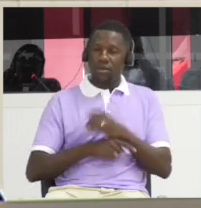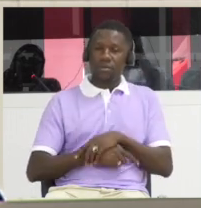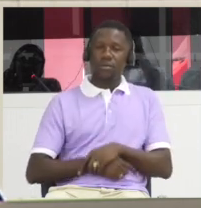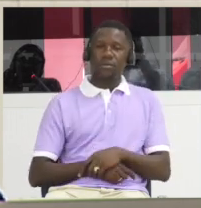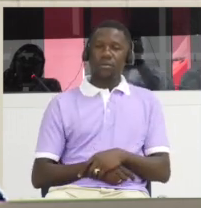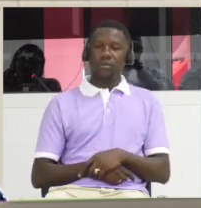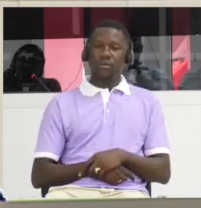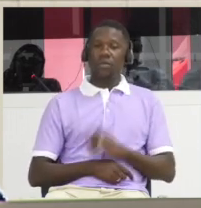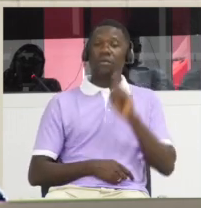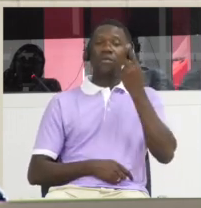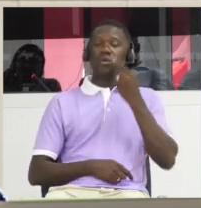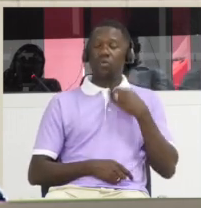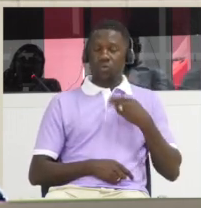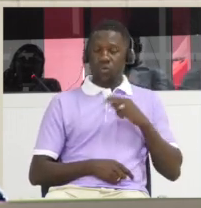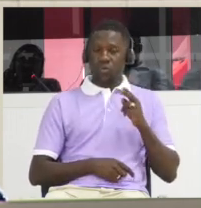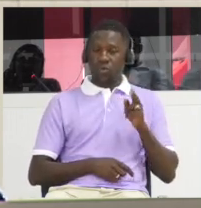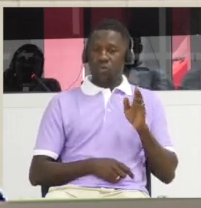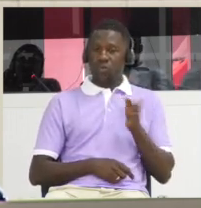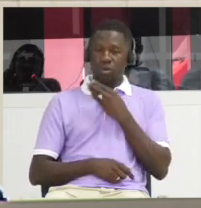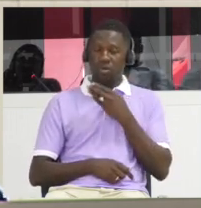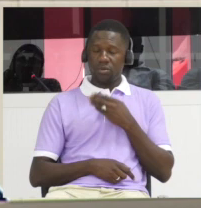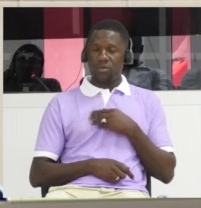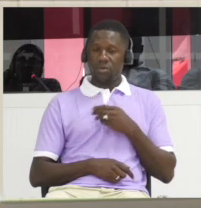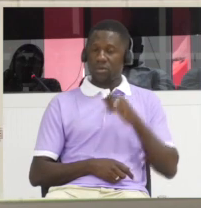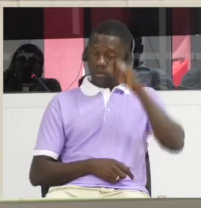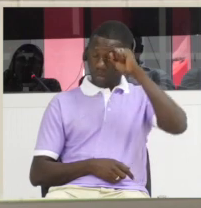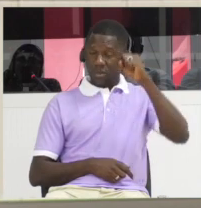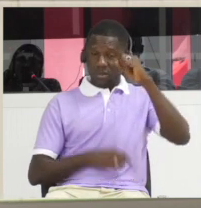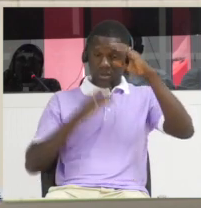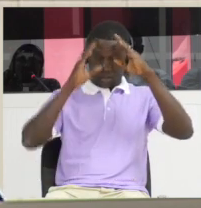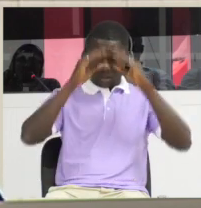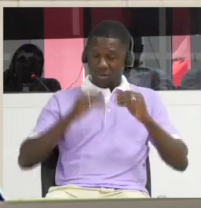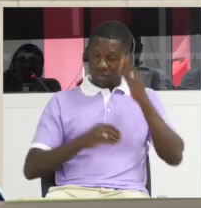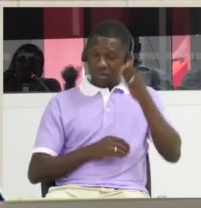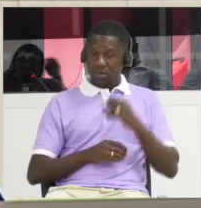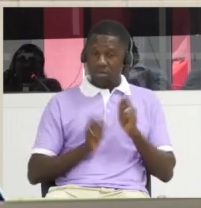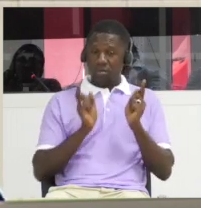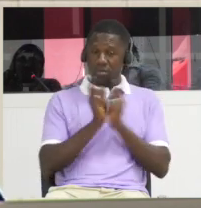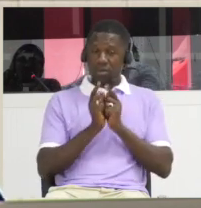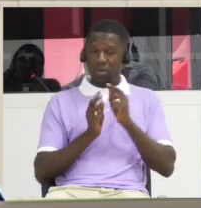First we went to State House, then the hunter was there with their...